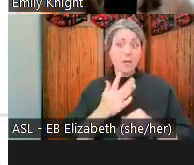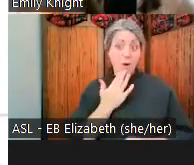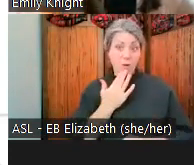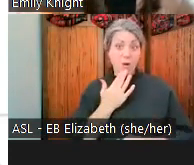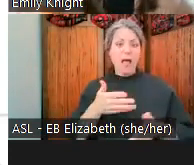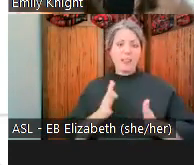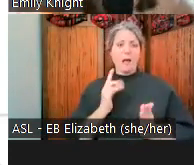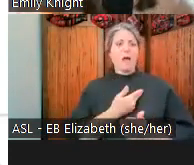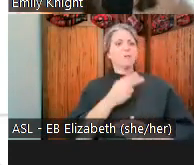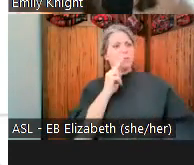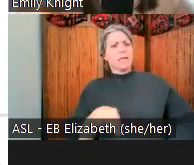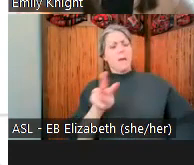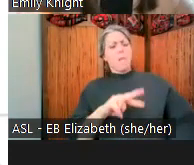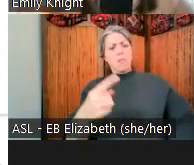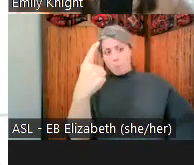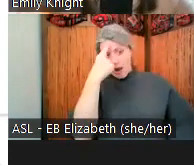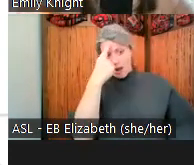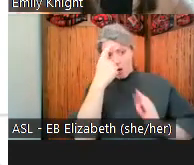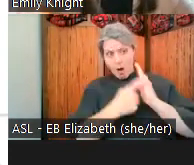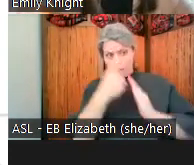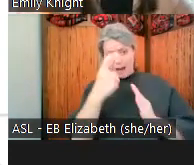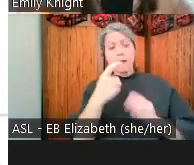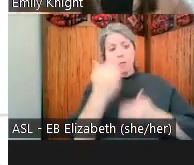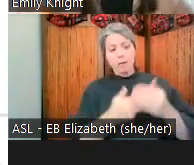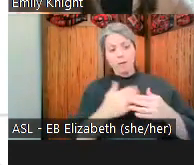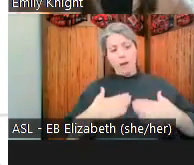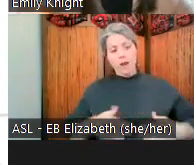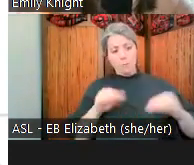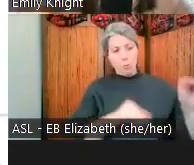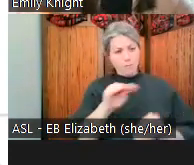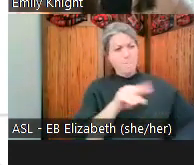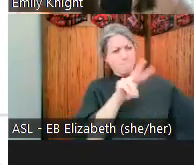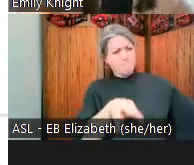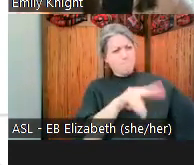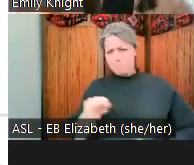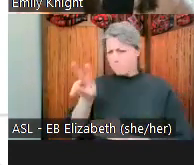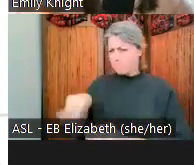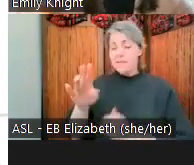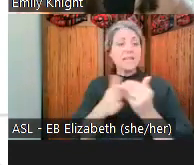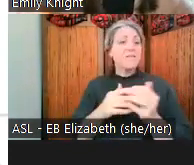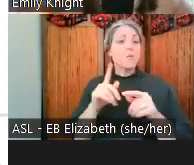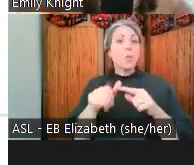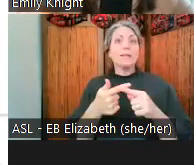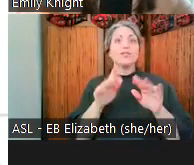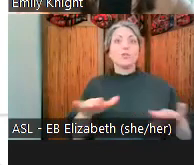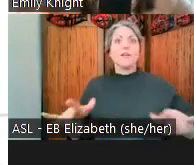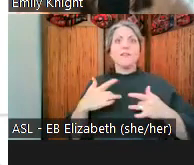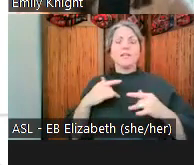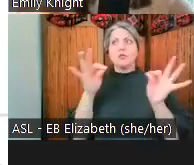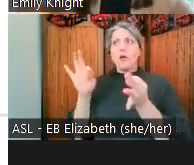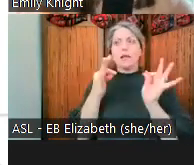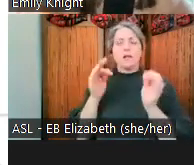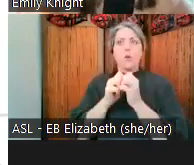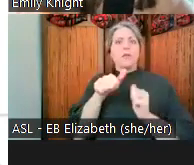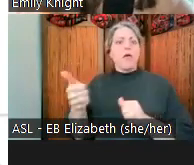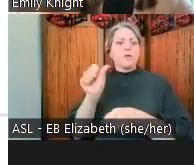the brain's automatic processing of body movement that happens even when children are distracted by another task was intact in